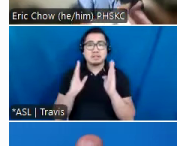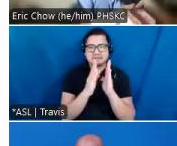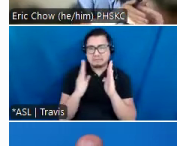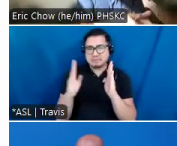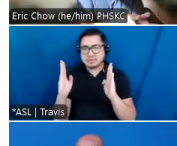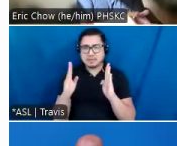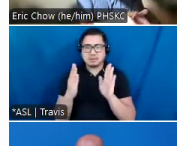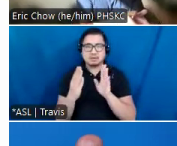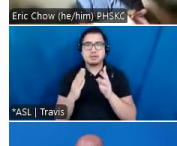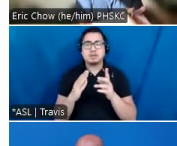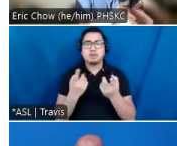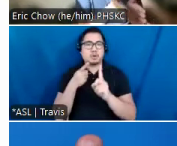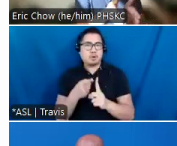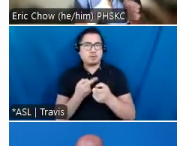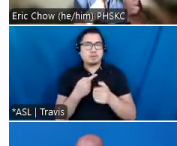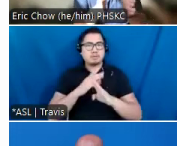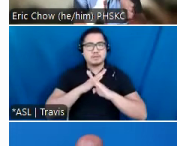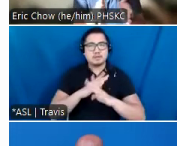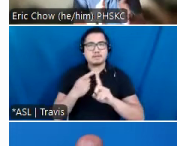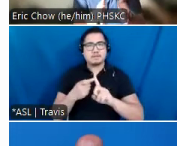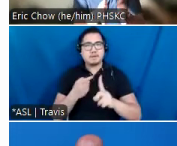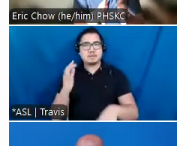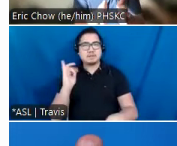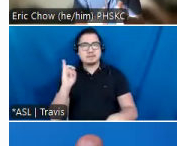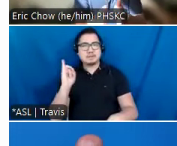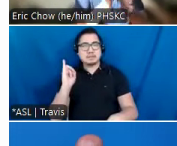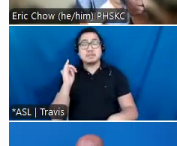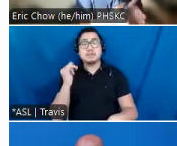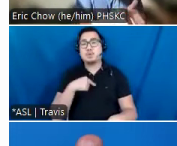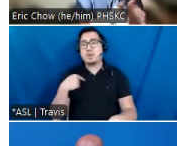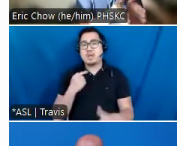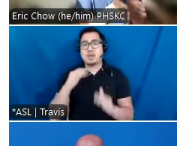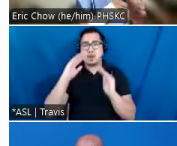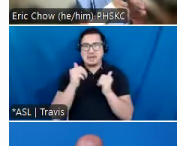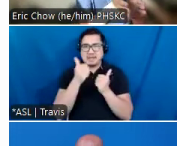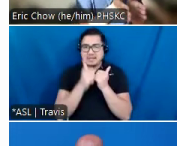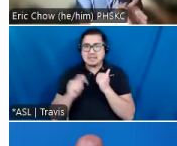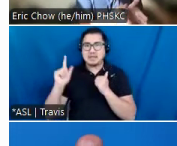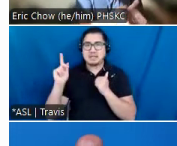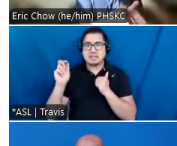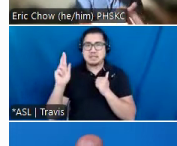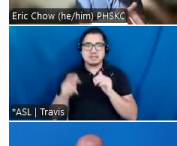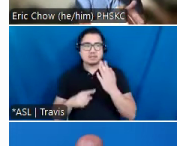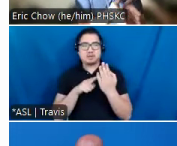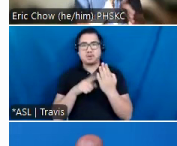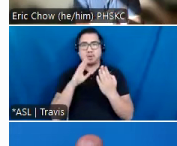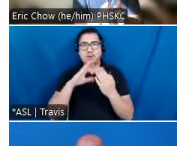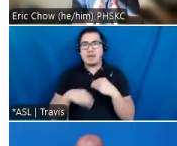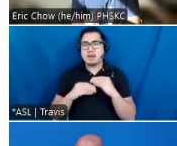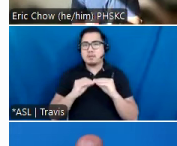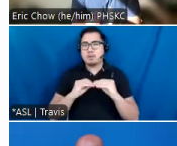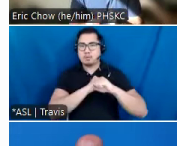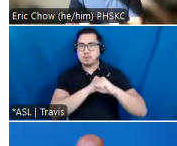against viral infections, we hope that each layer will provide additional risk protection